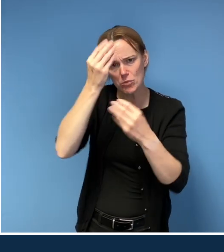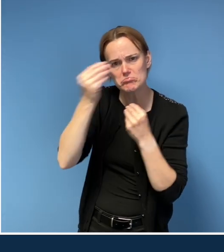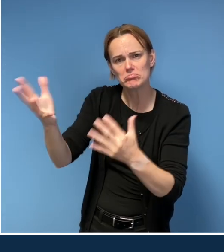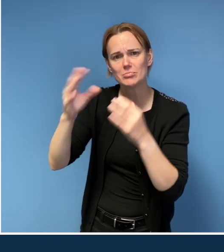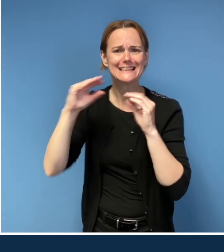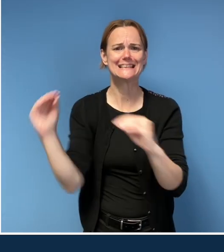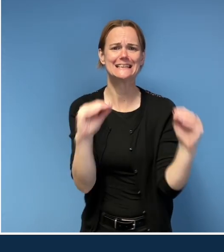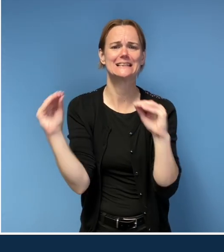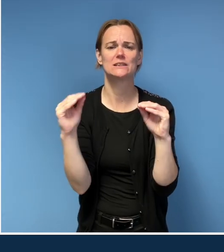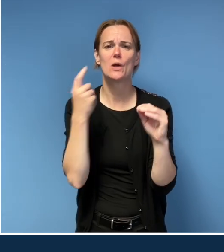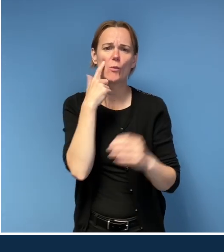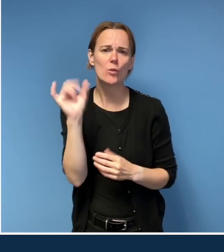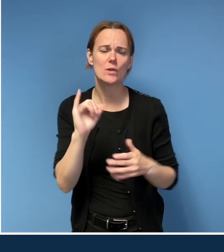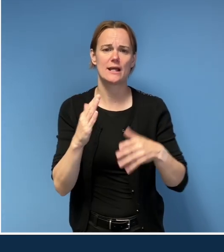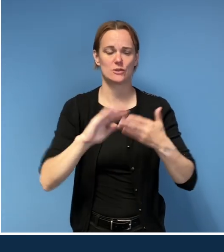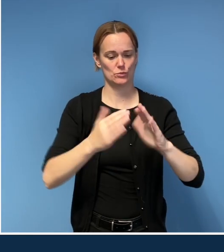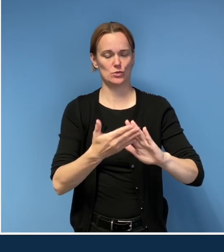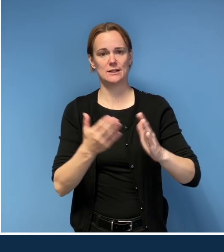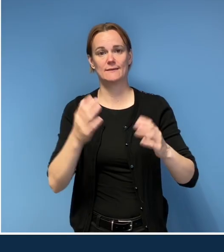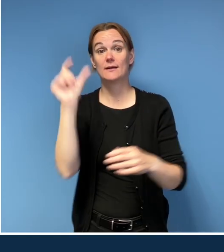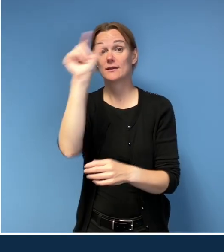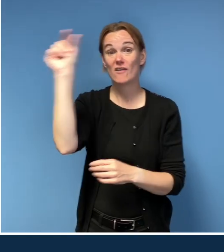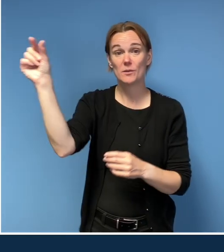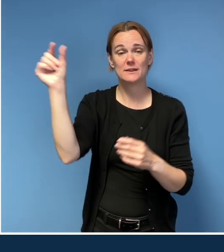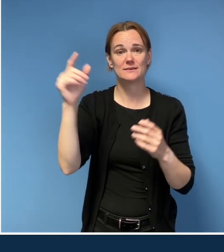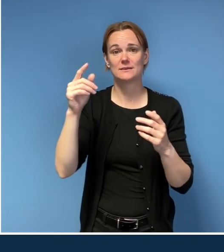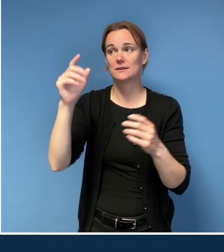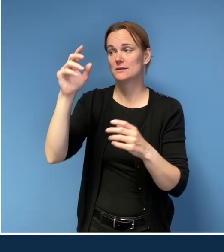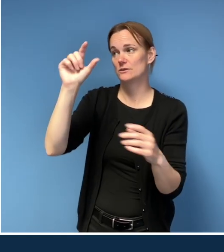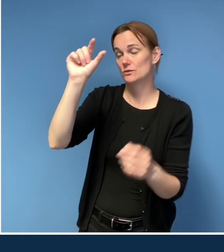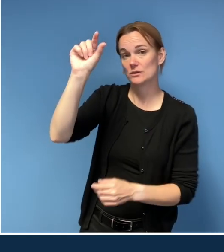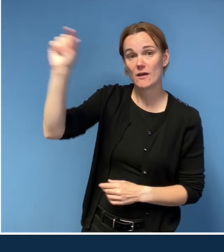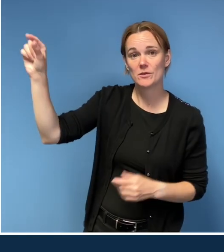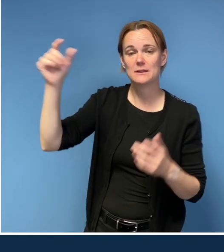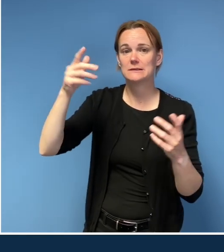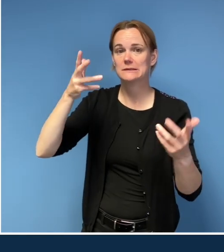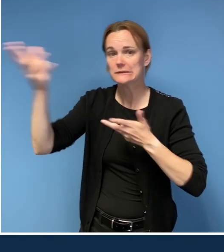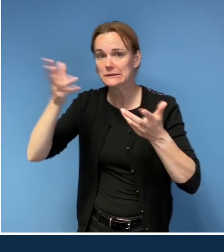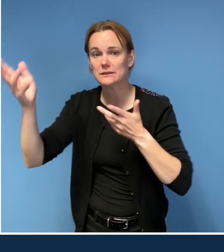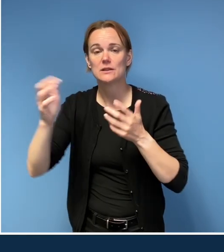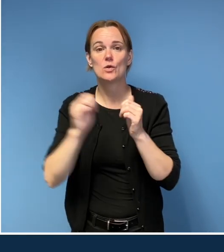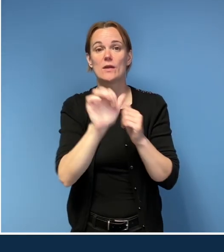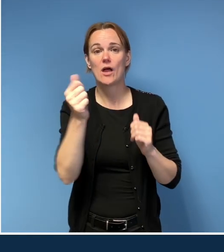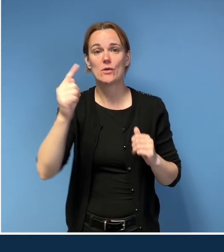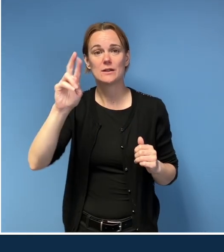in which our communities engage with our governance, with provinces, with the territories.